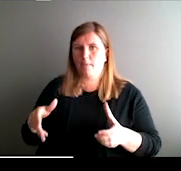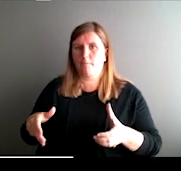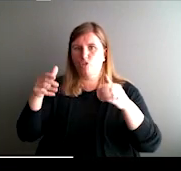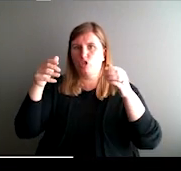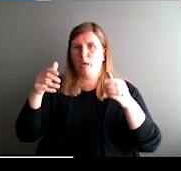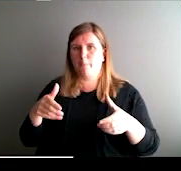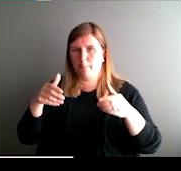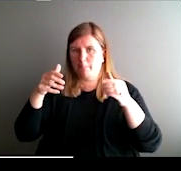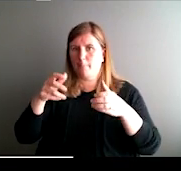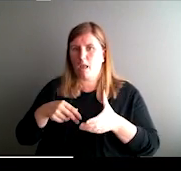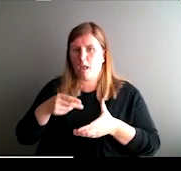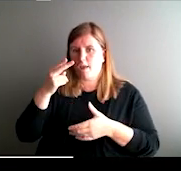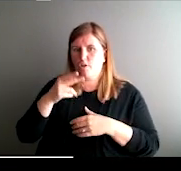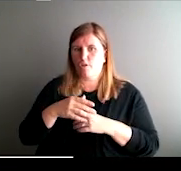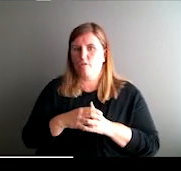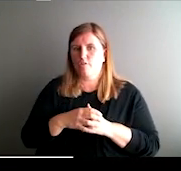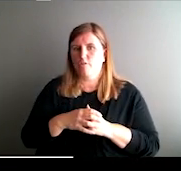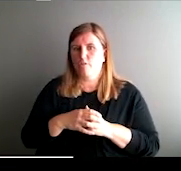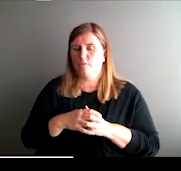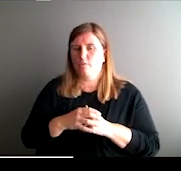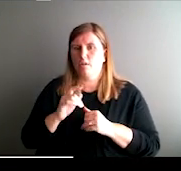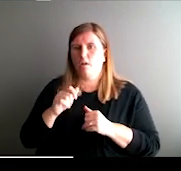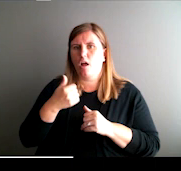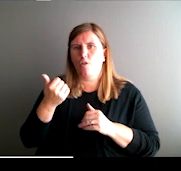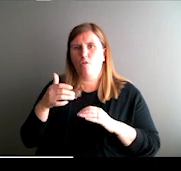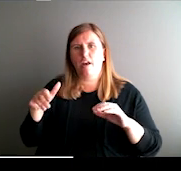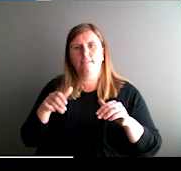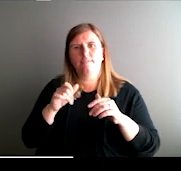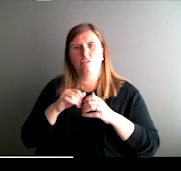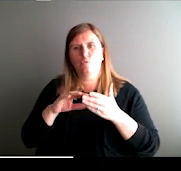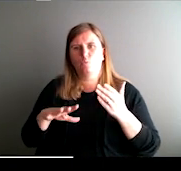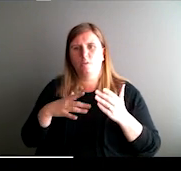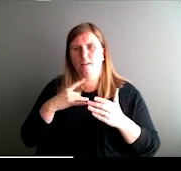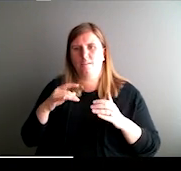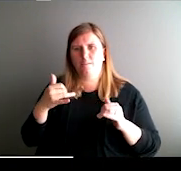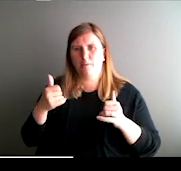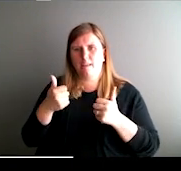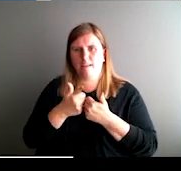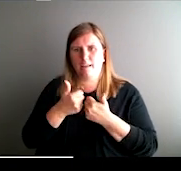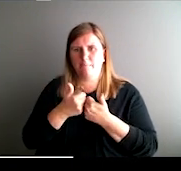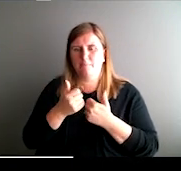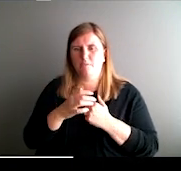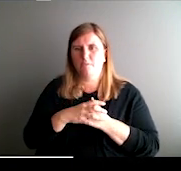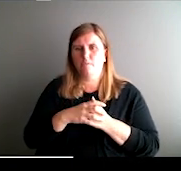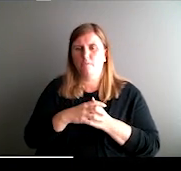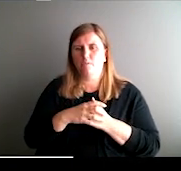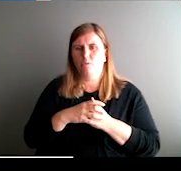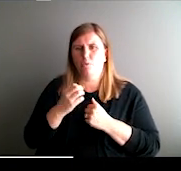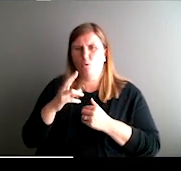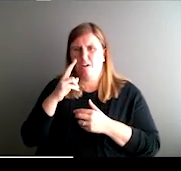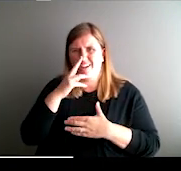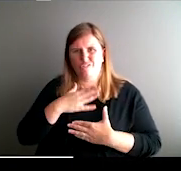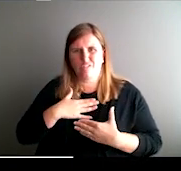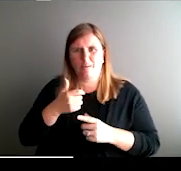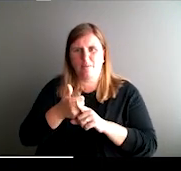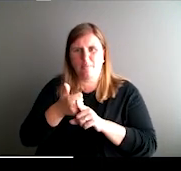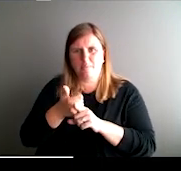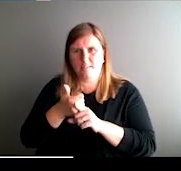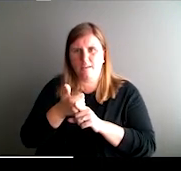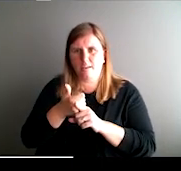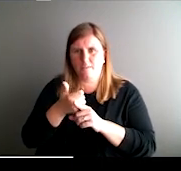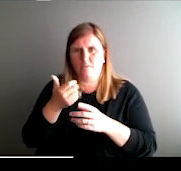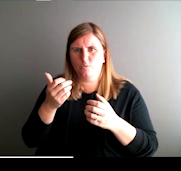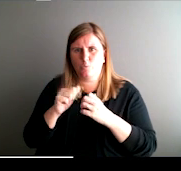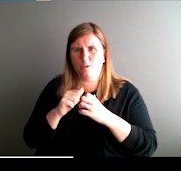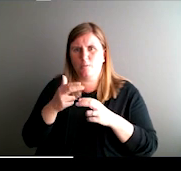higher. As well as any activities if the student likes to play games or entertain themselves maybe with